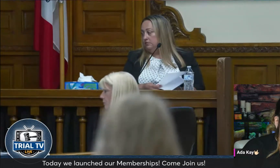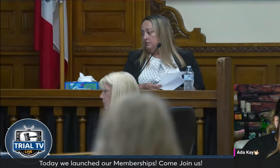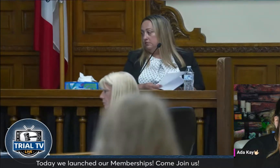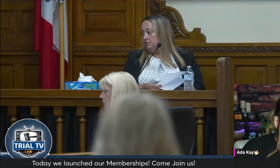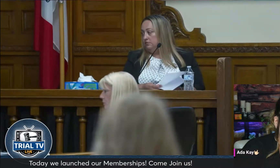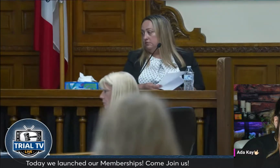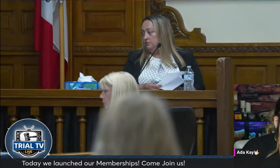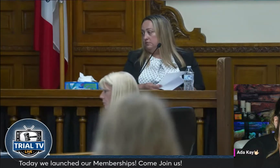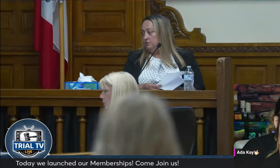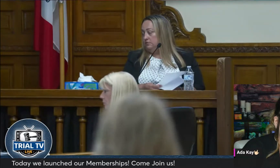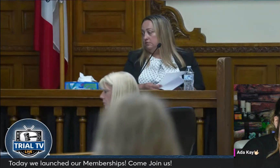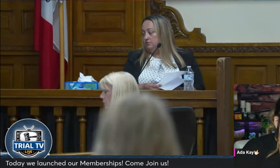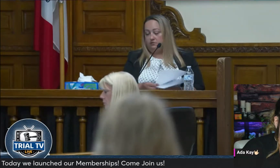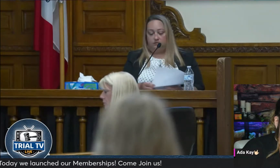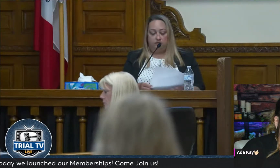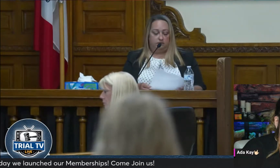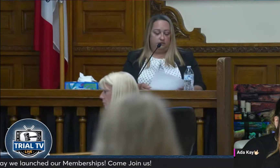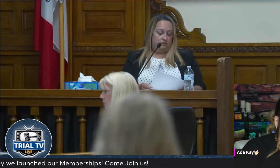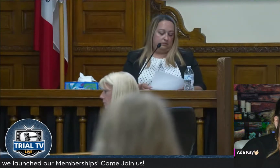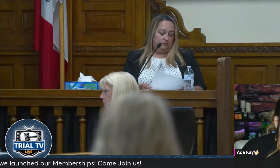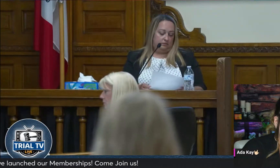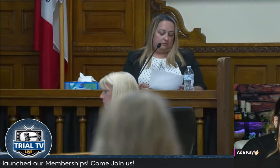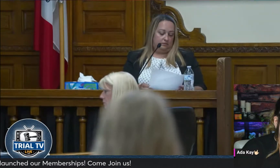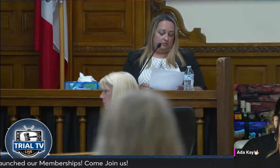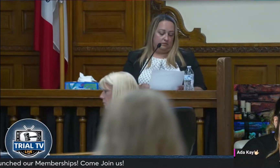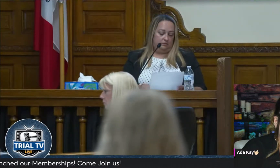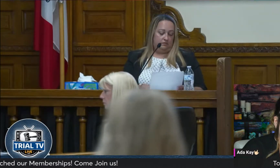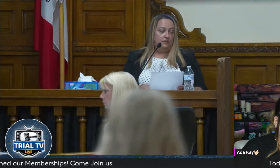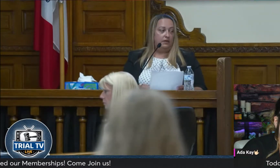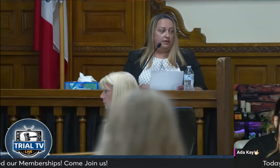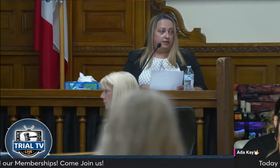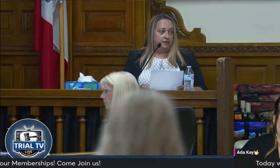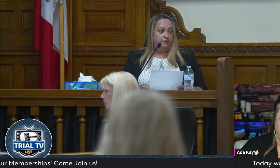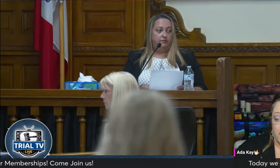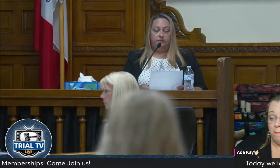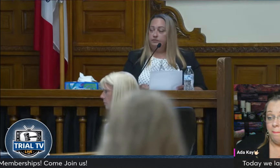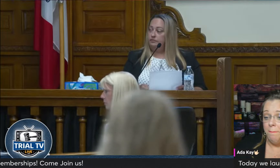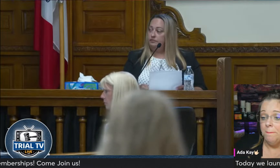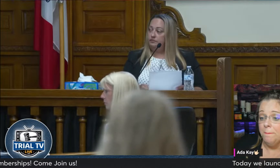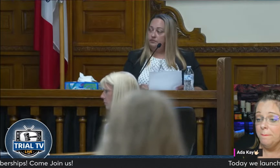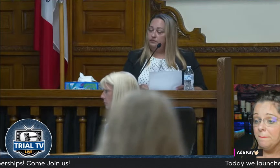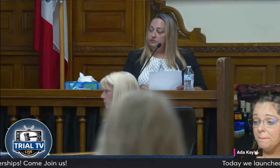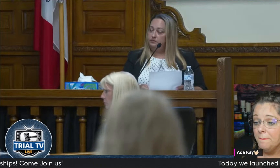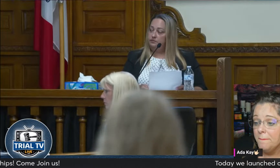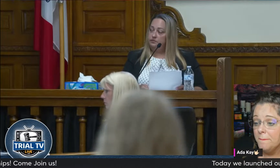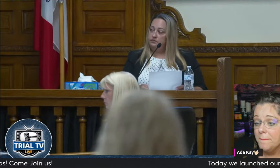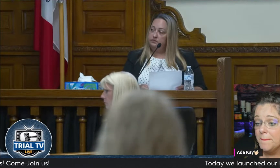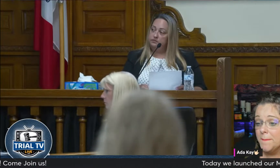Now, when you tested that, did you test it for the presence of blood? I did.